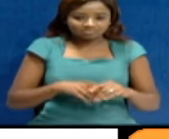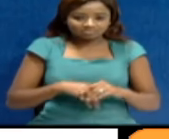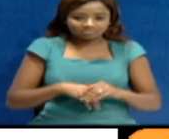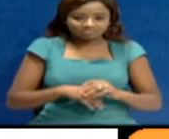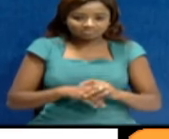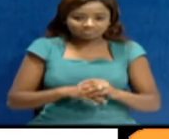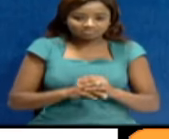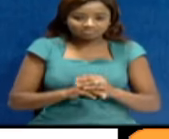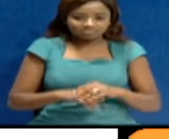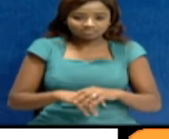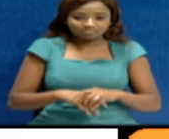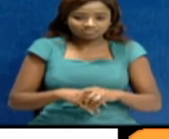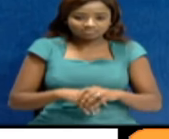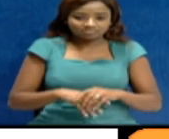the